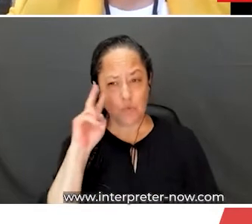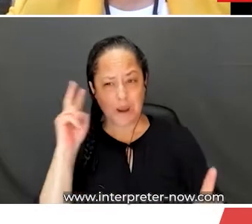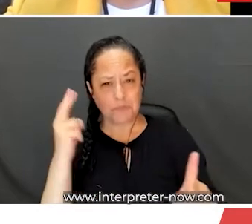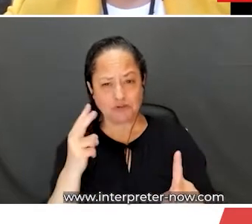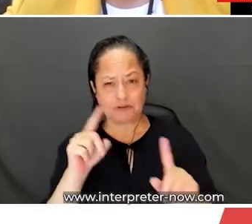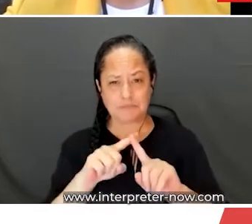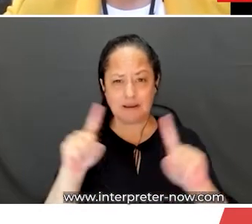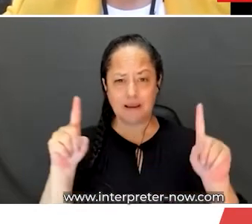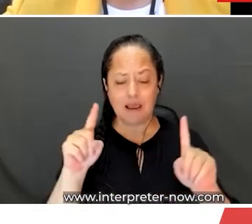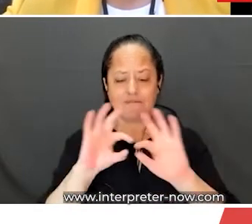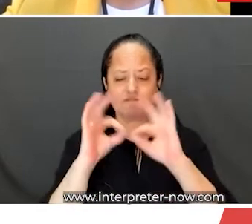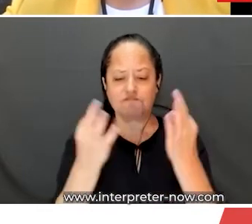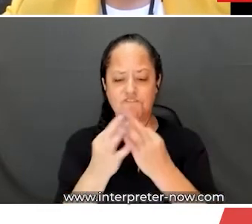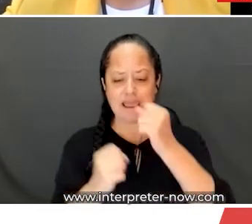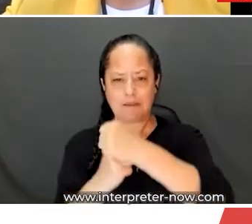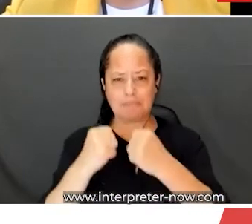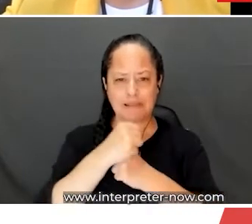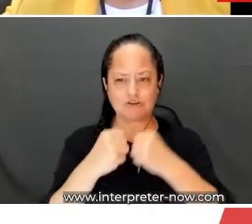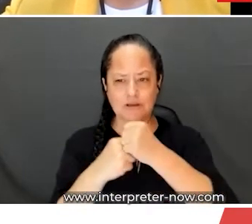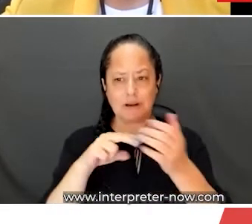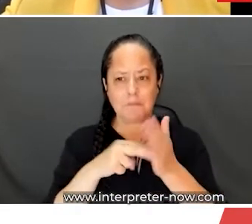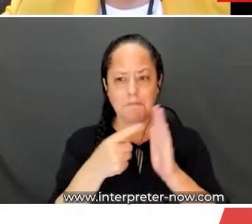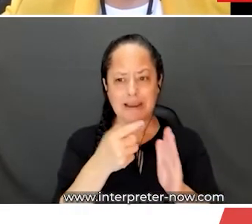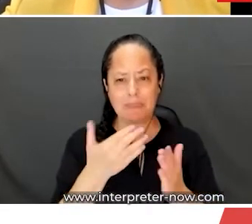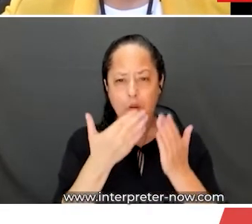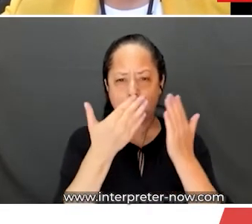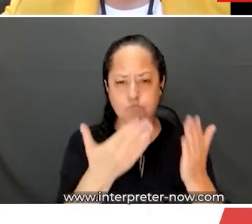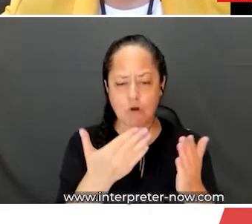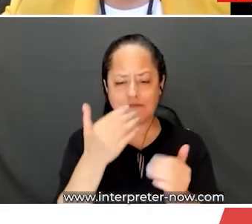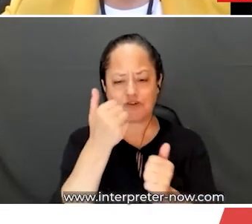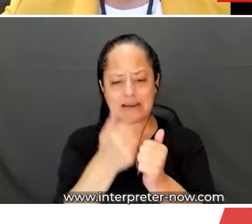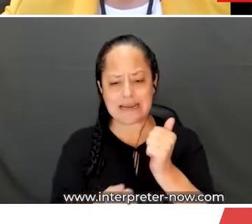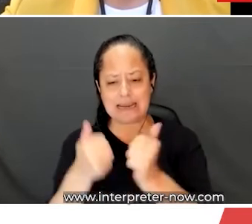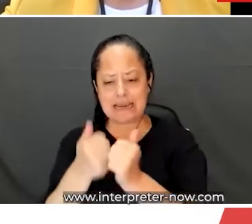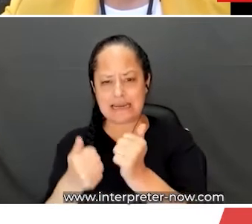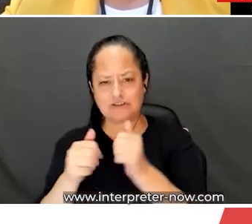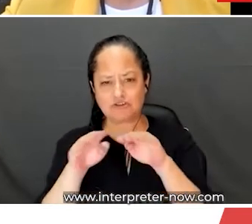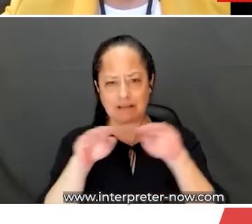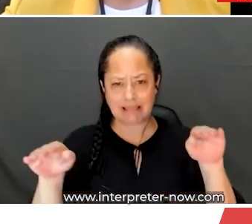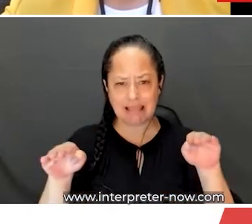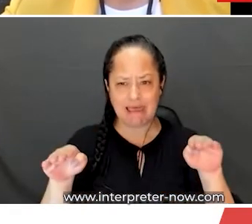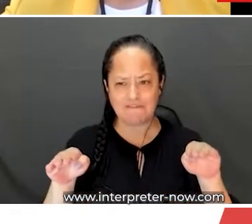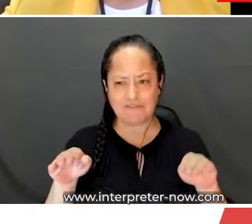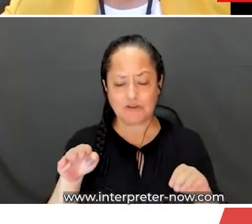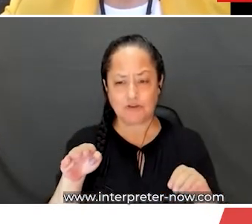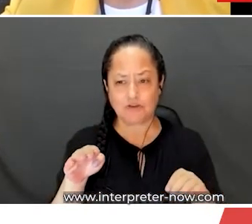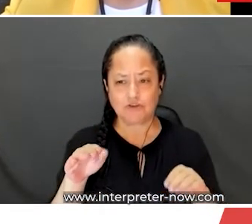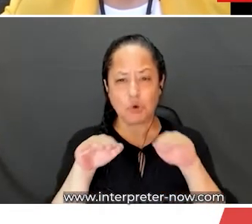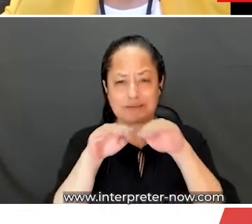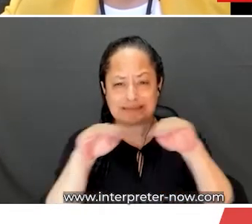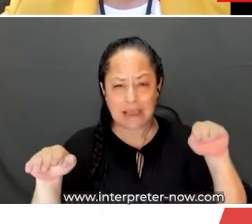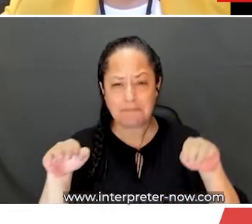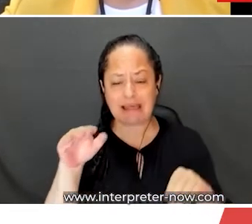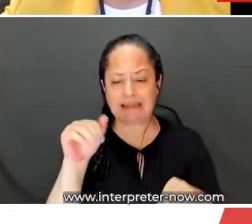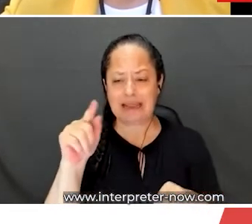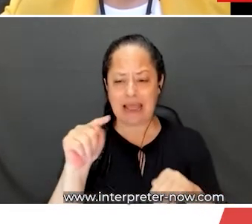family structure, and that means that they are providers on every single level. So flexibility at the workplace will make them